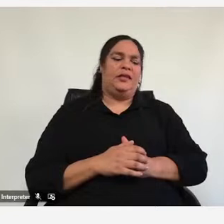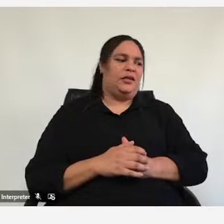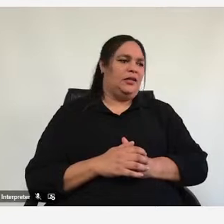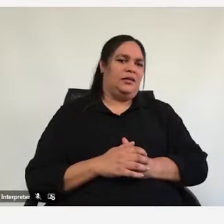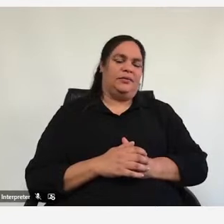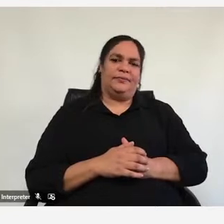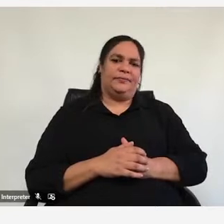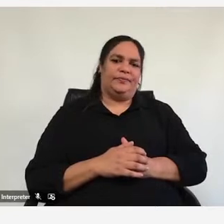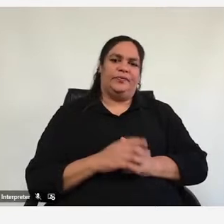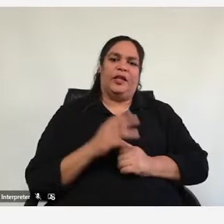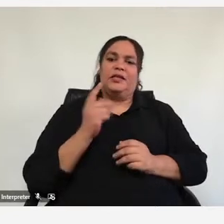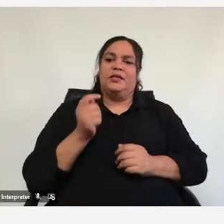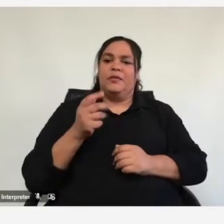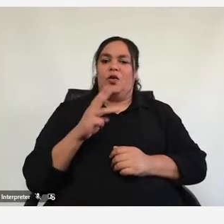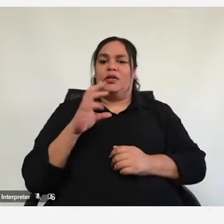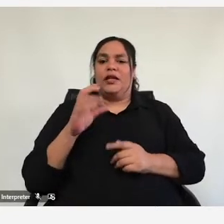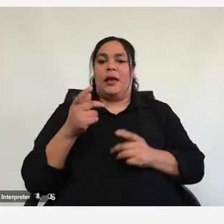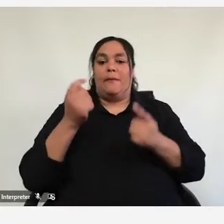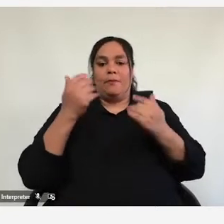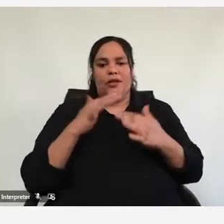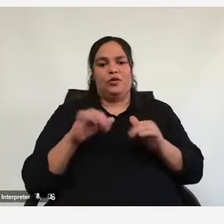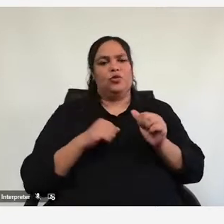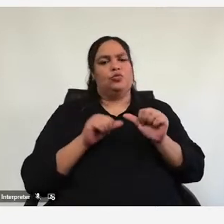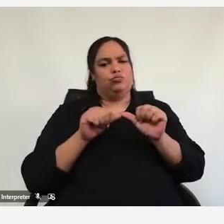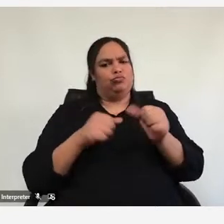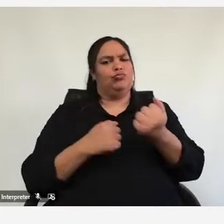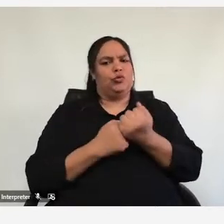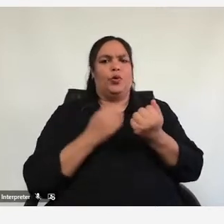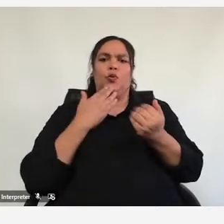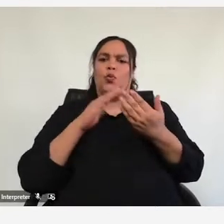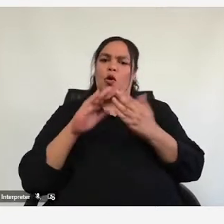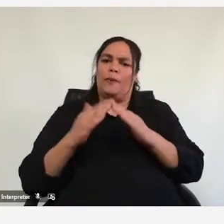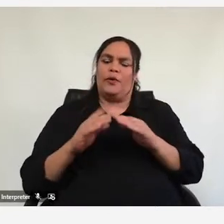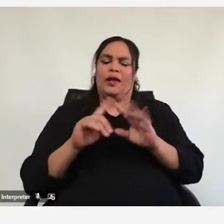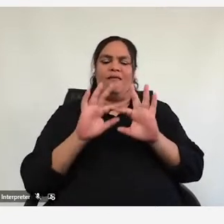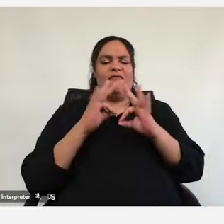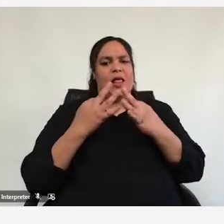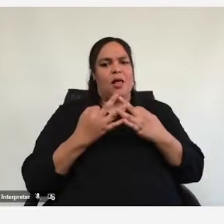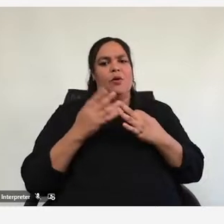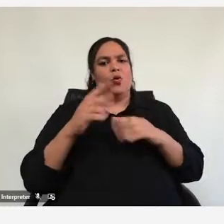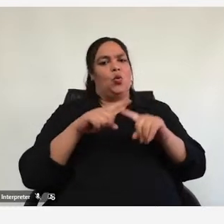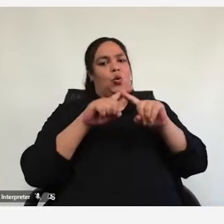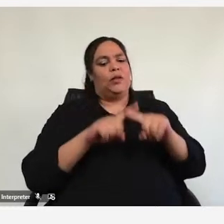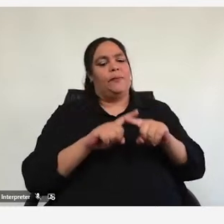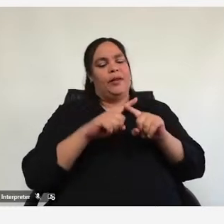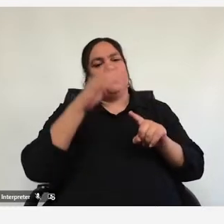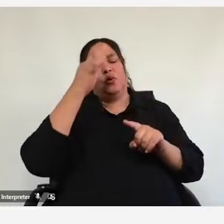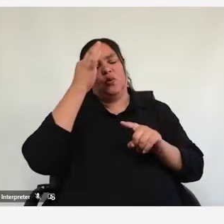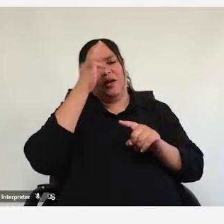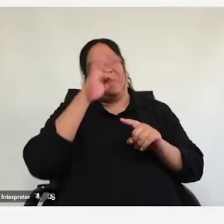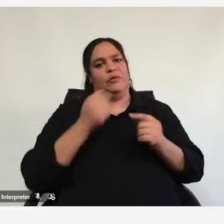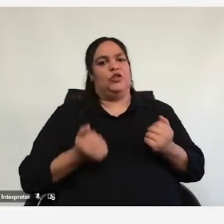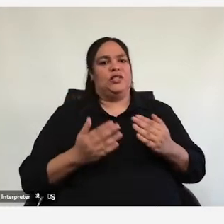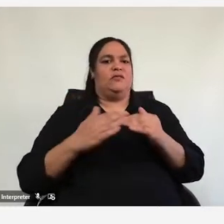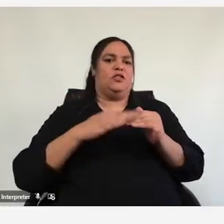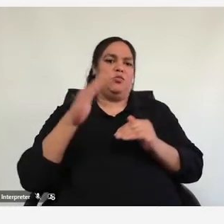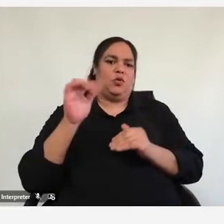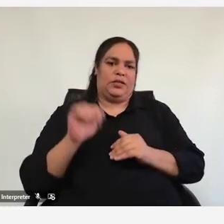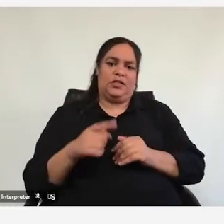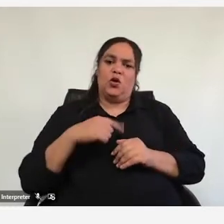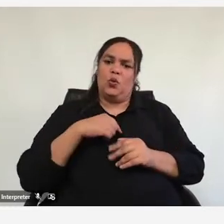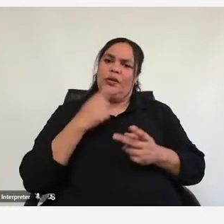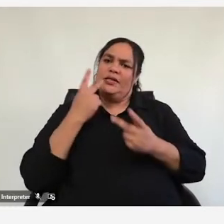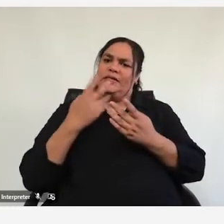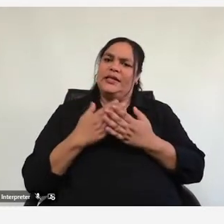Speaker, the Western Cape budget will continue to support the communities and families who rely on government services the most. We can see